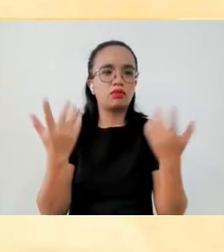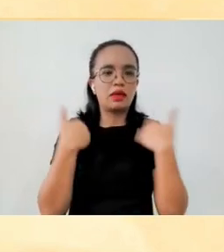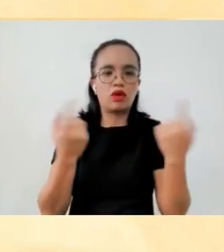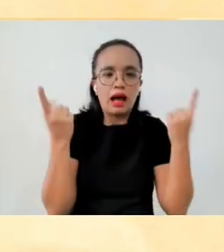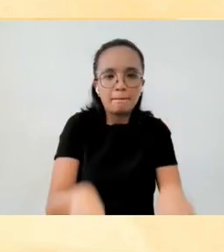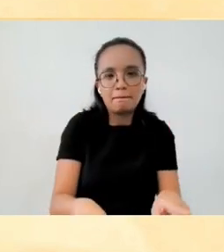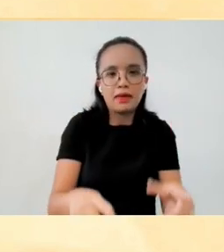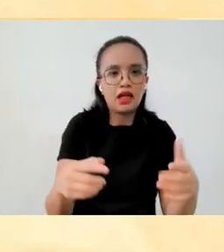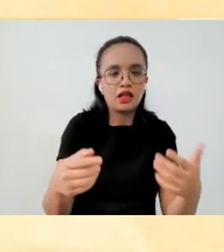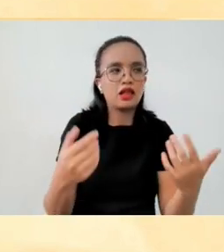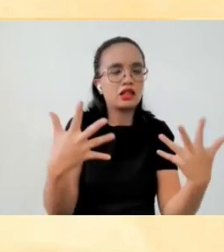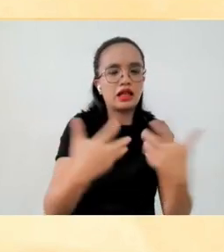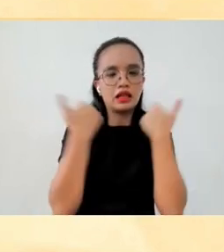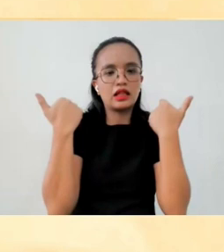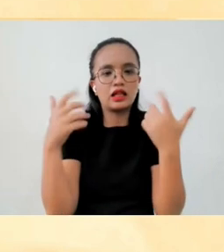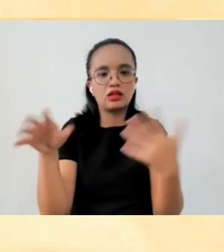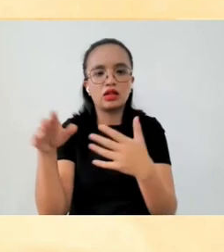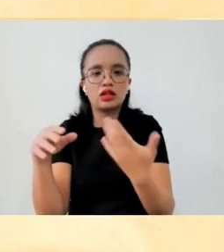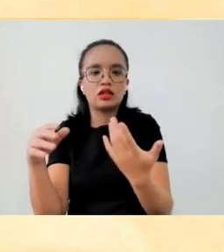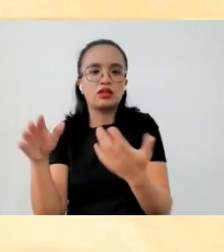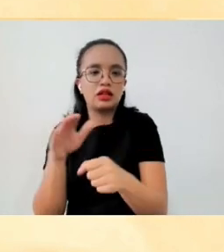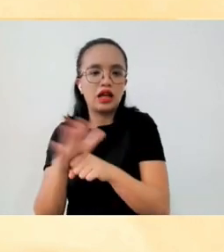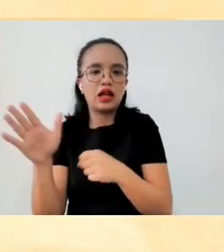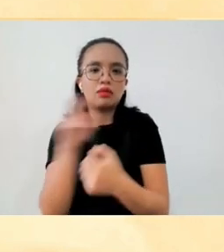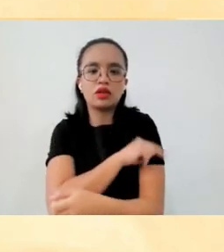disaster, and OSAIC is one such